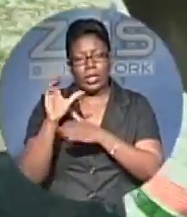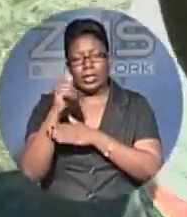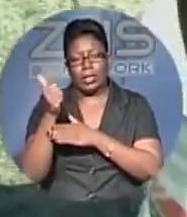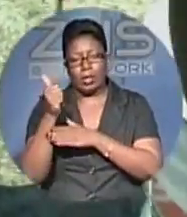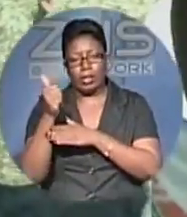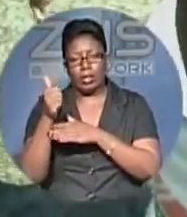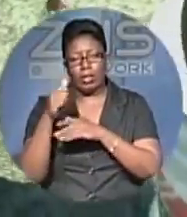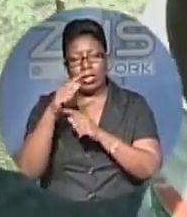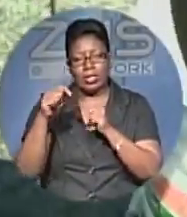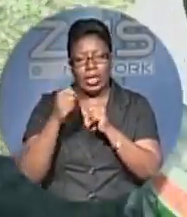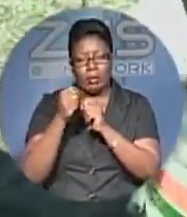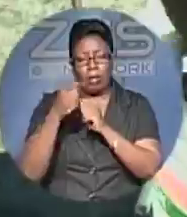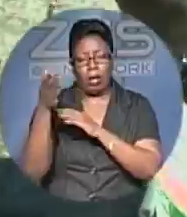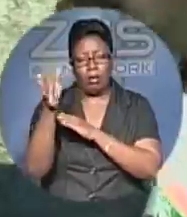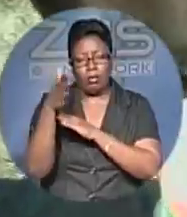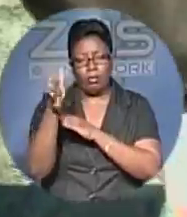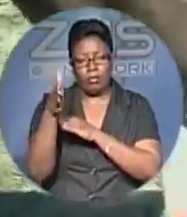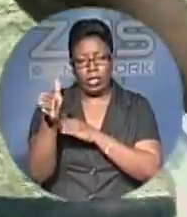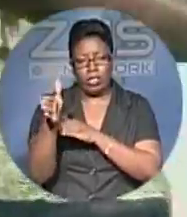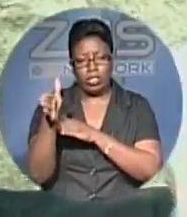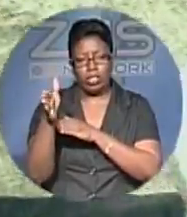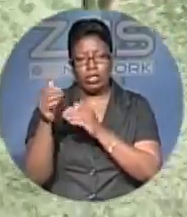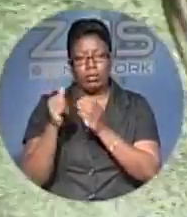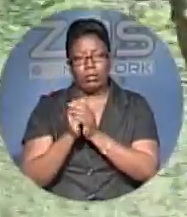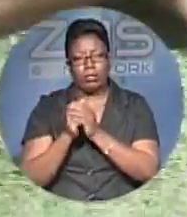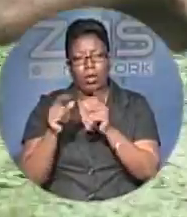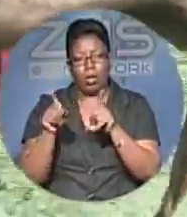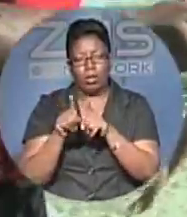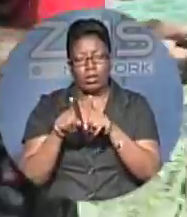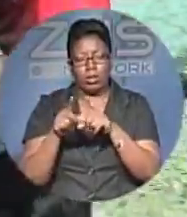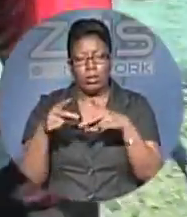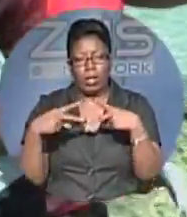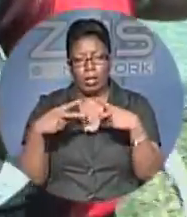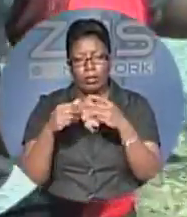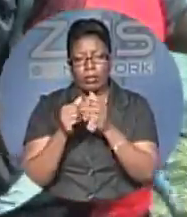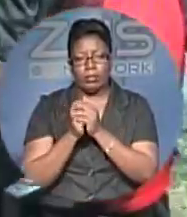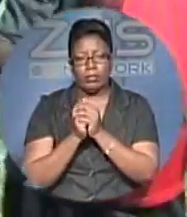of fish, a different species of fish. We also have a